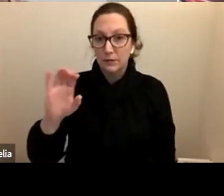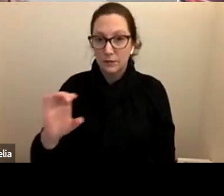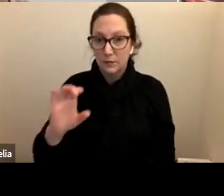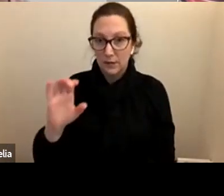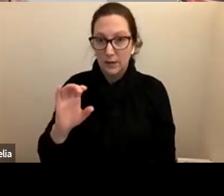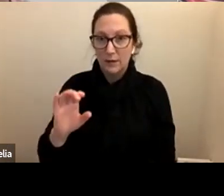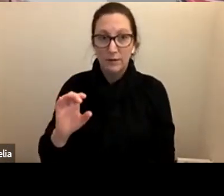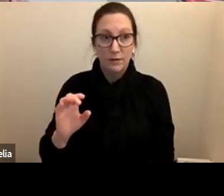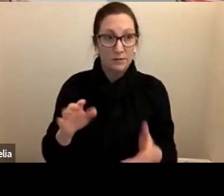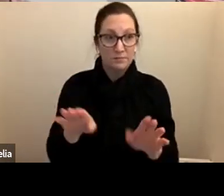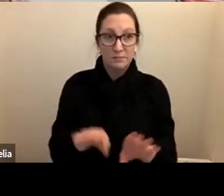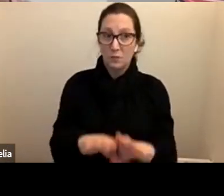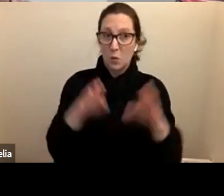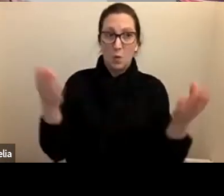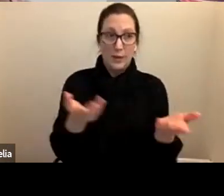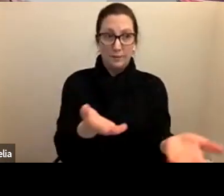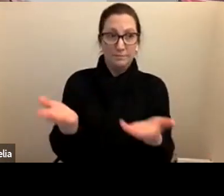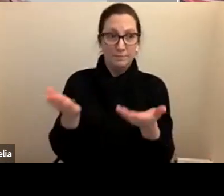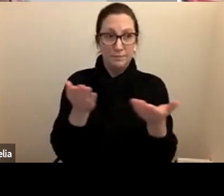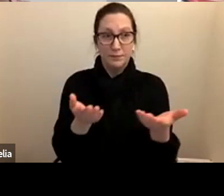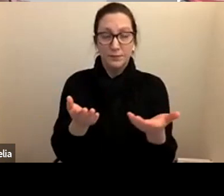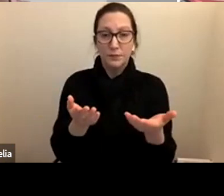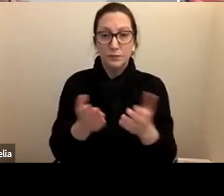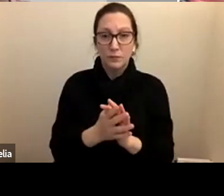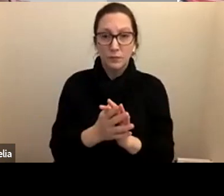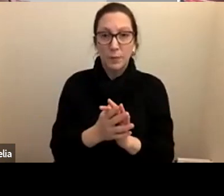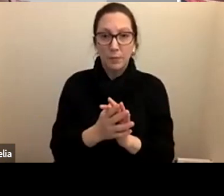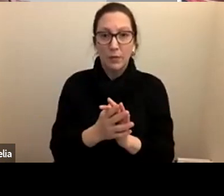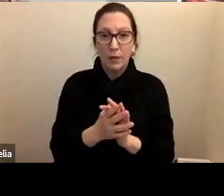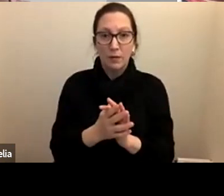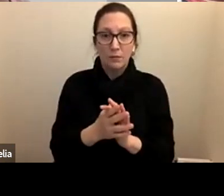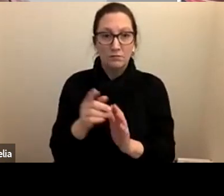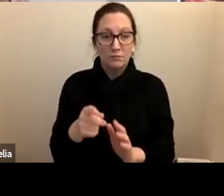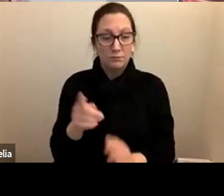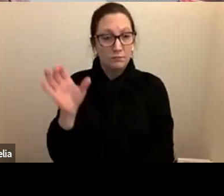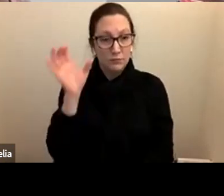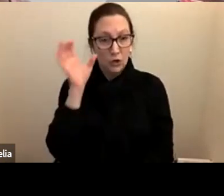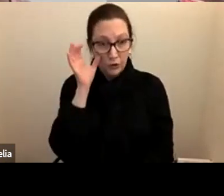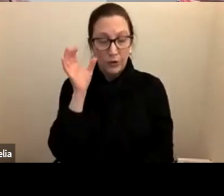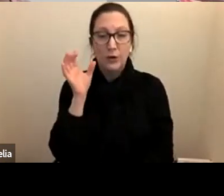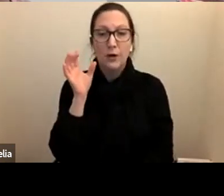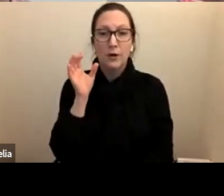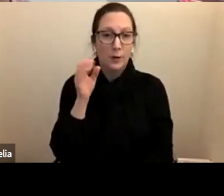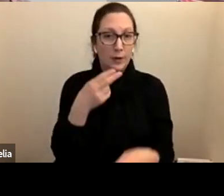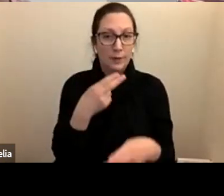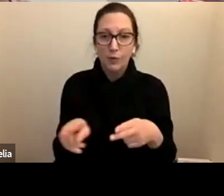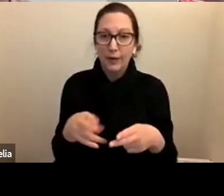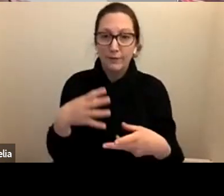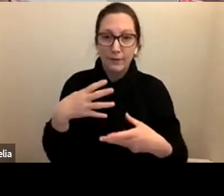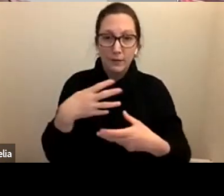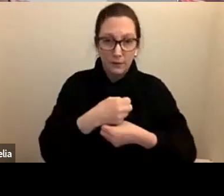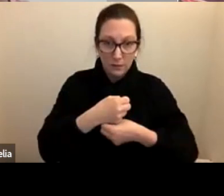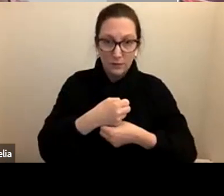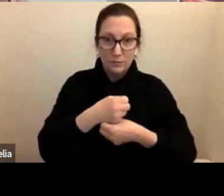the floor is open in terms of, you've heard at least a brief summary of